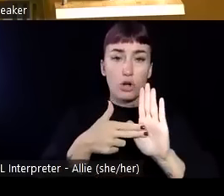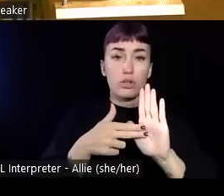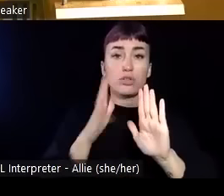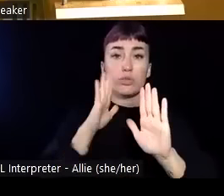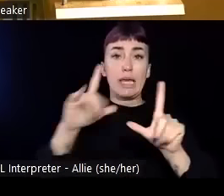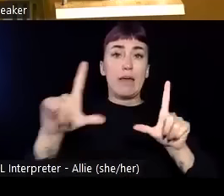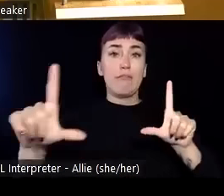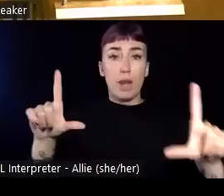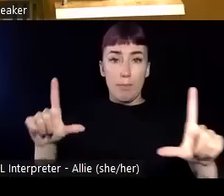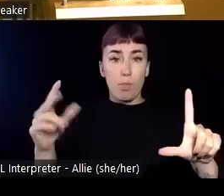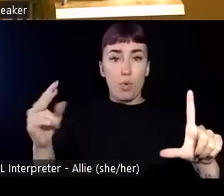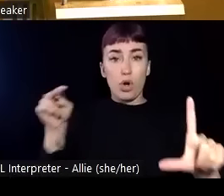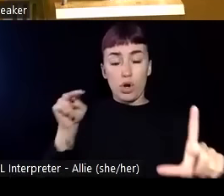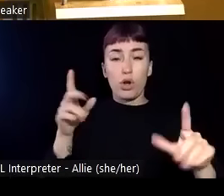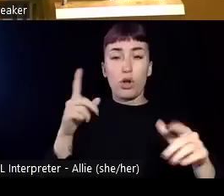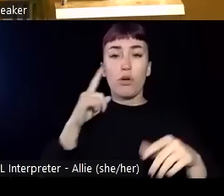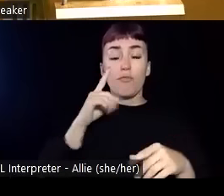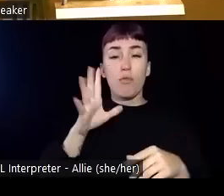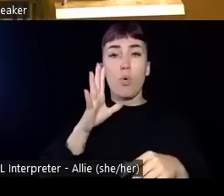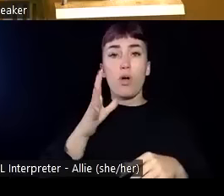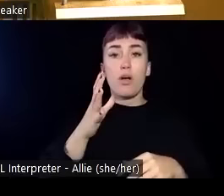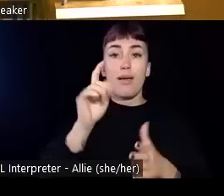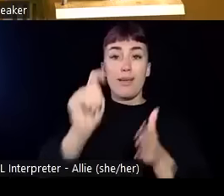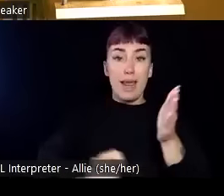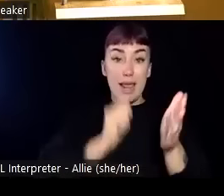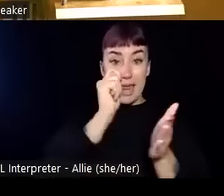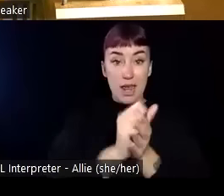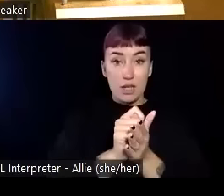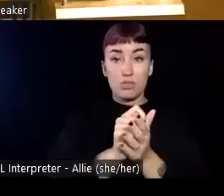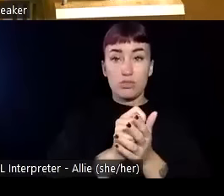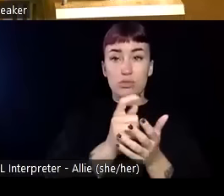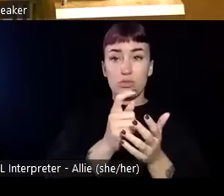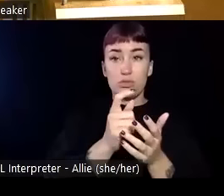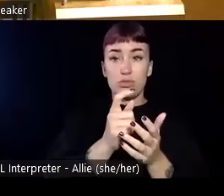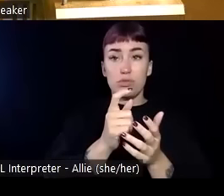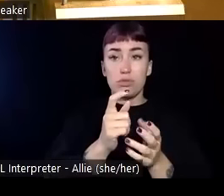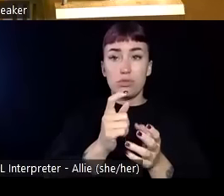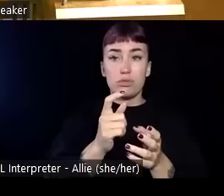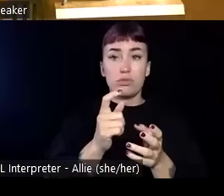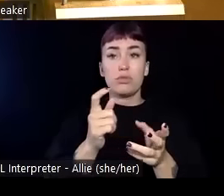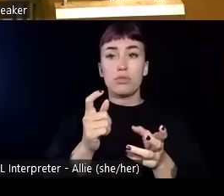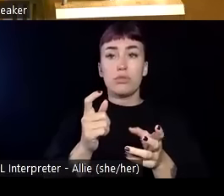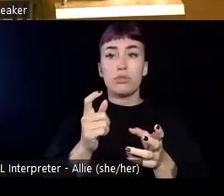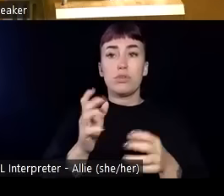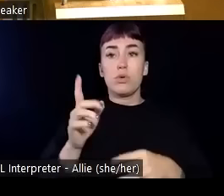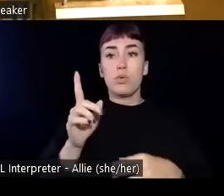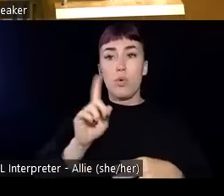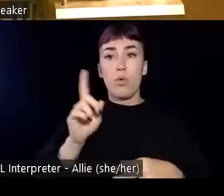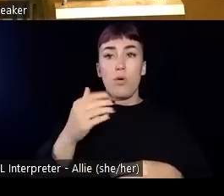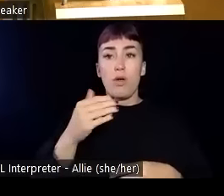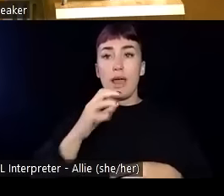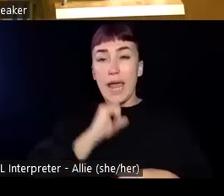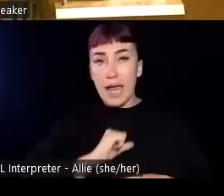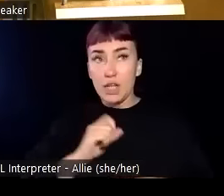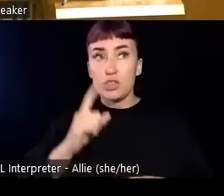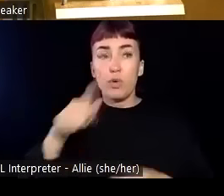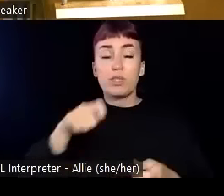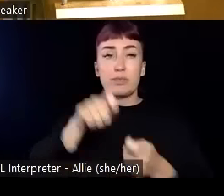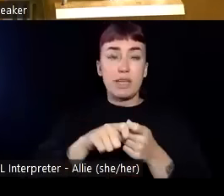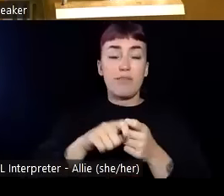framework for an age in which we have effective disease modifying therapy. And I think we're really in